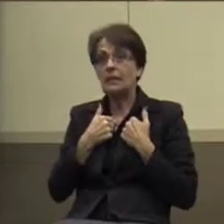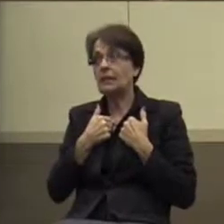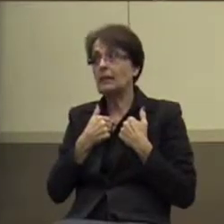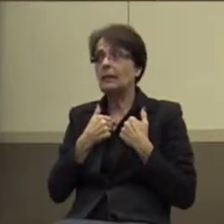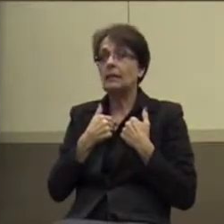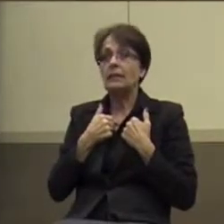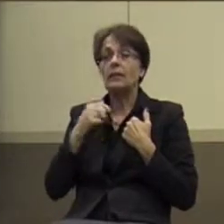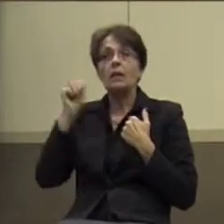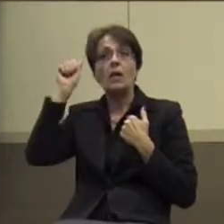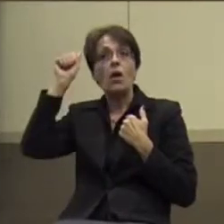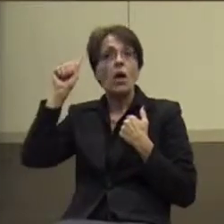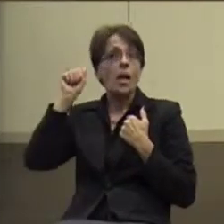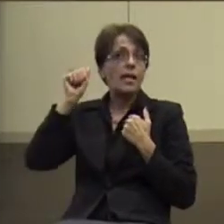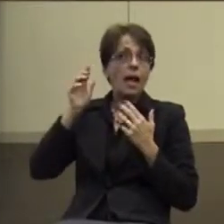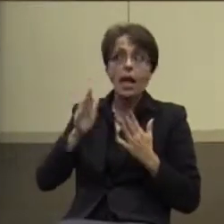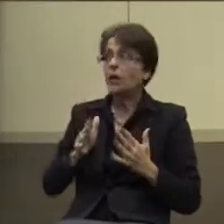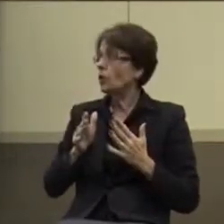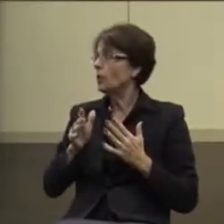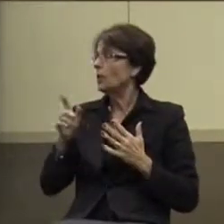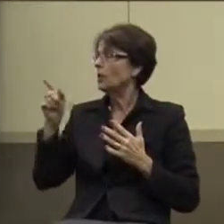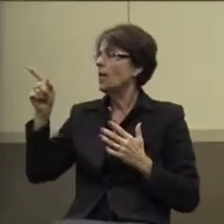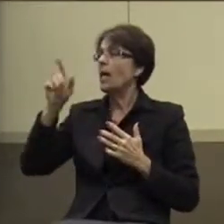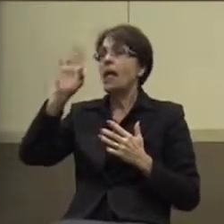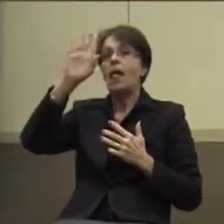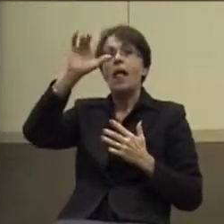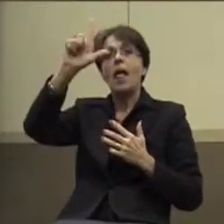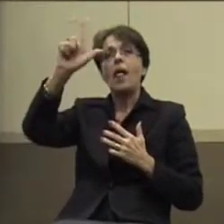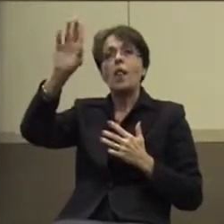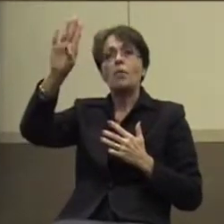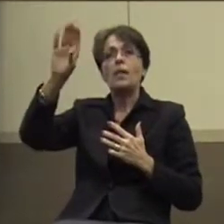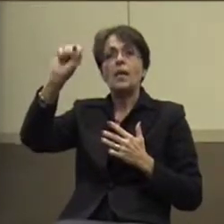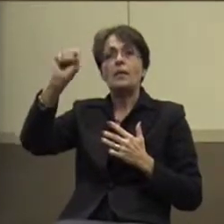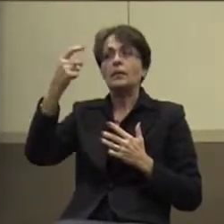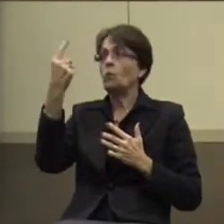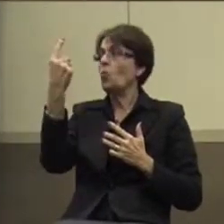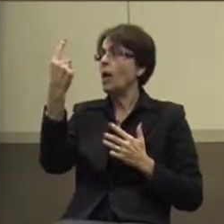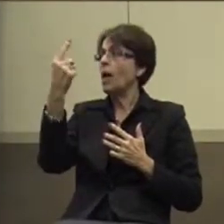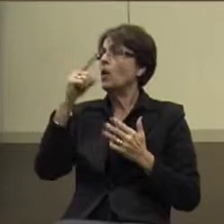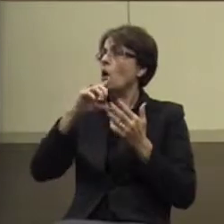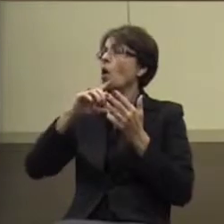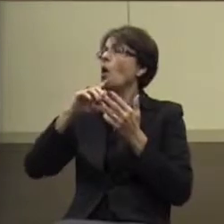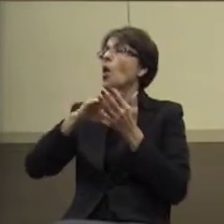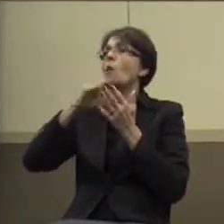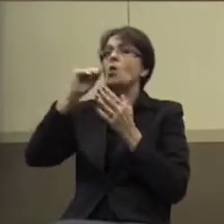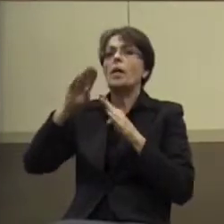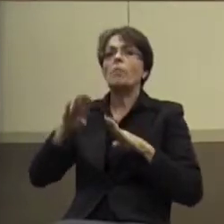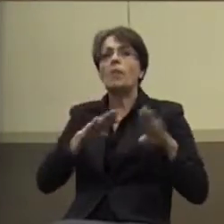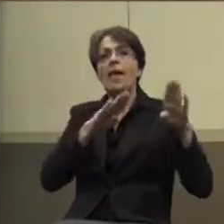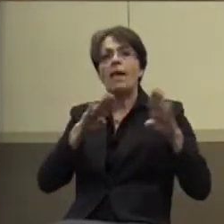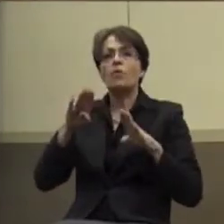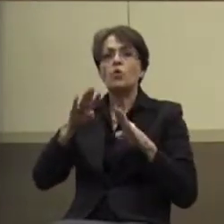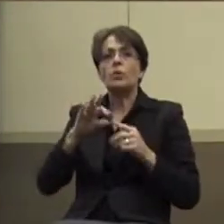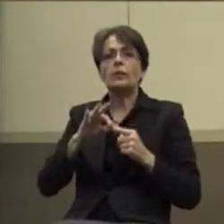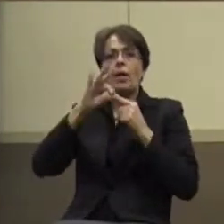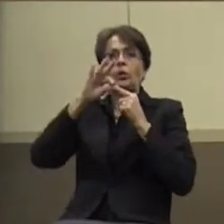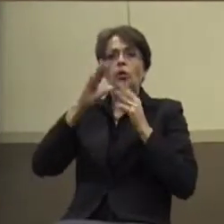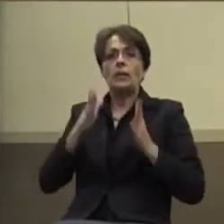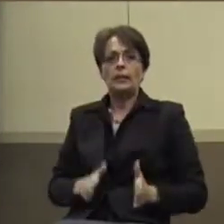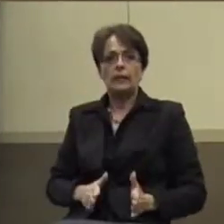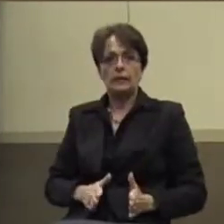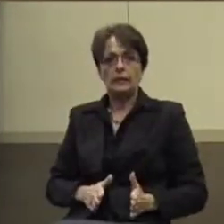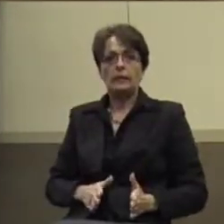audiologists. LBS 1, learning behavioral specialist. Okay, all right, good. Got to get to know all